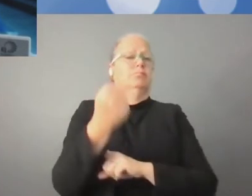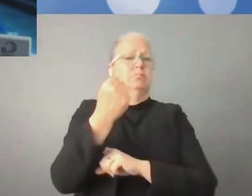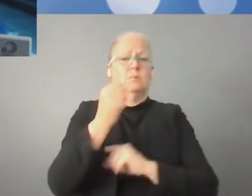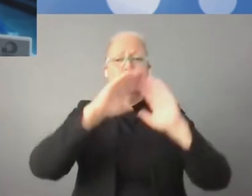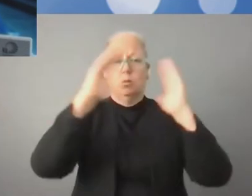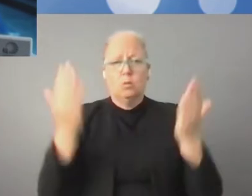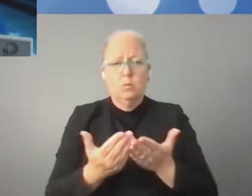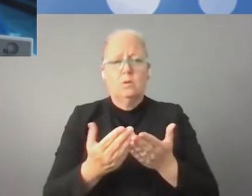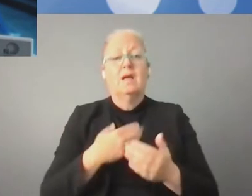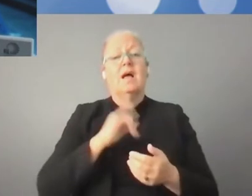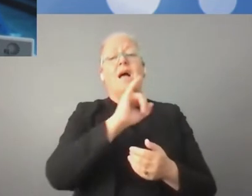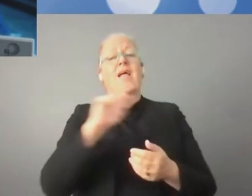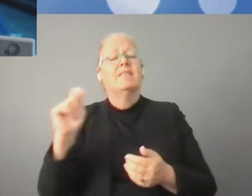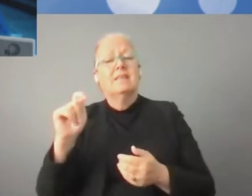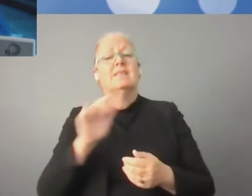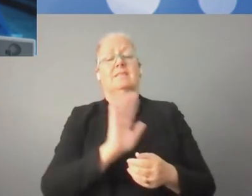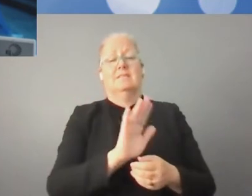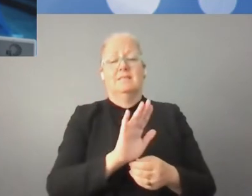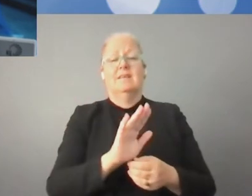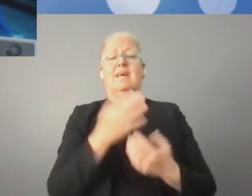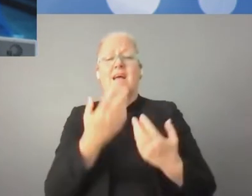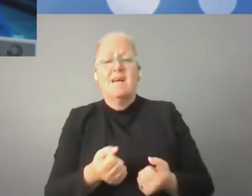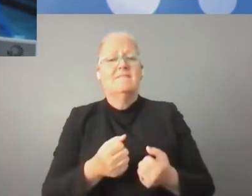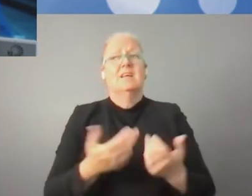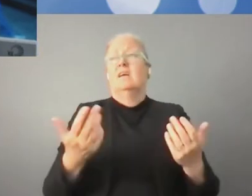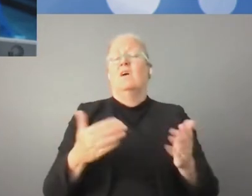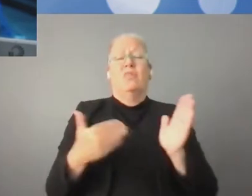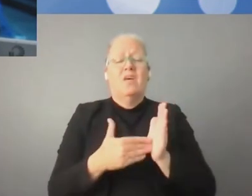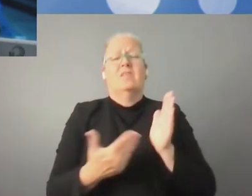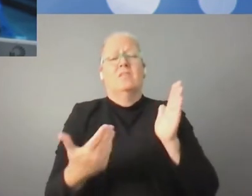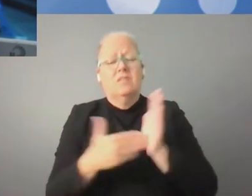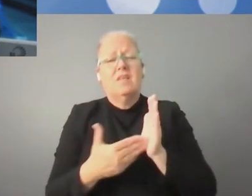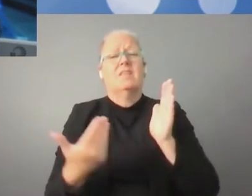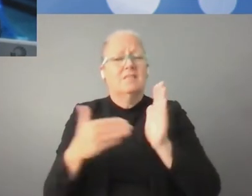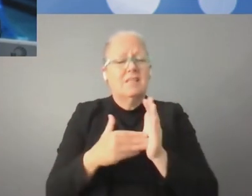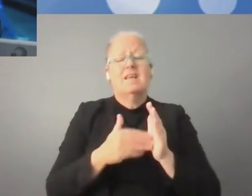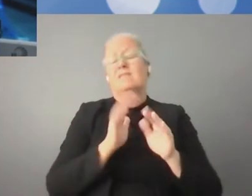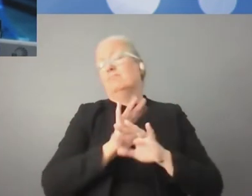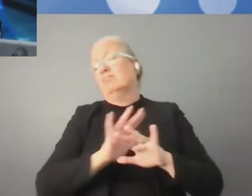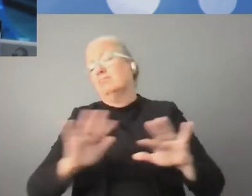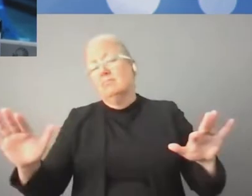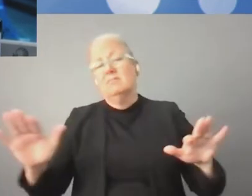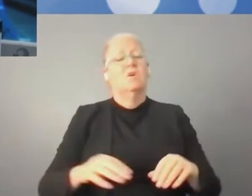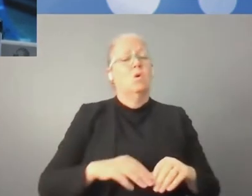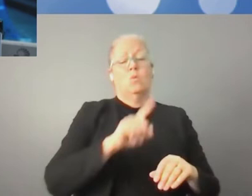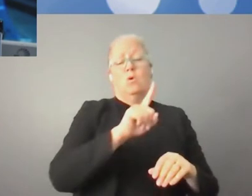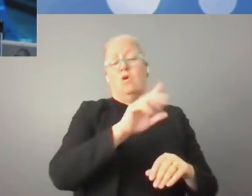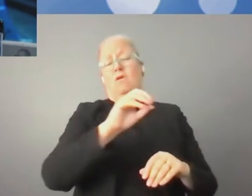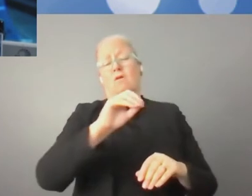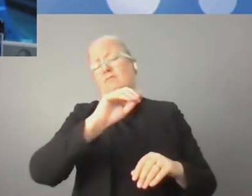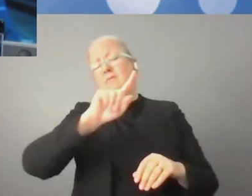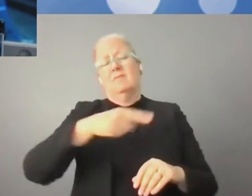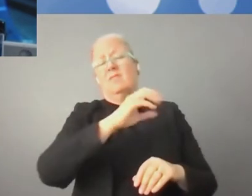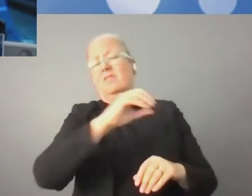industry is represented by tens of thousands of companies and hundreds of thousands of specialists our